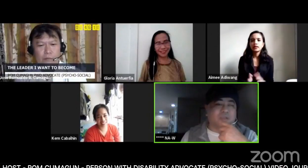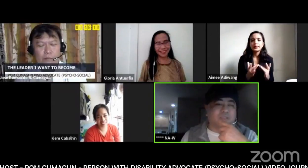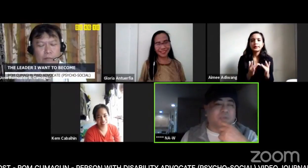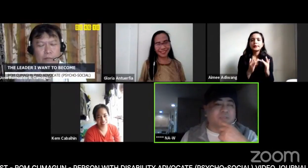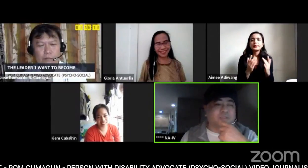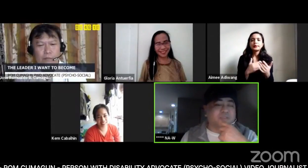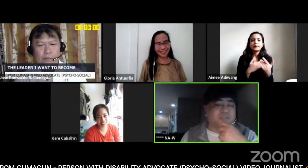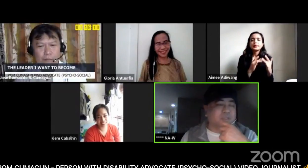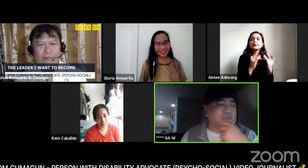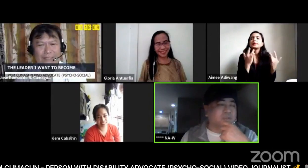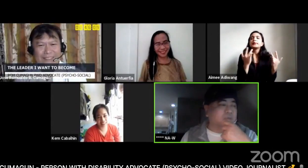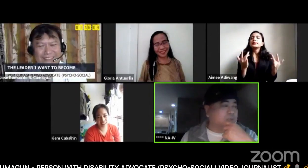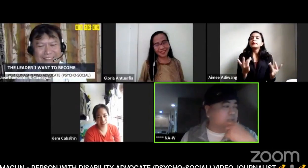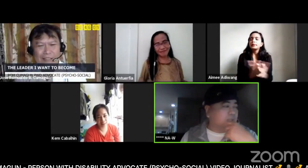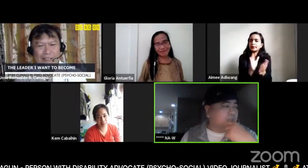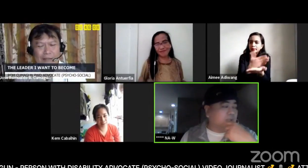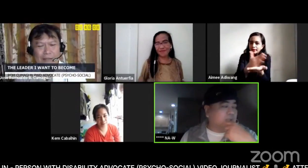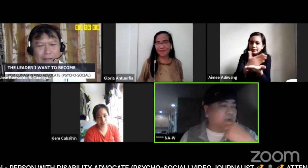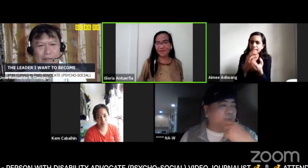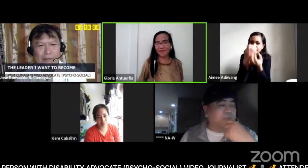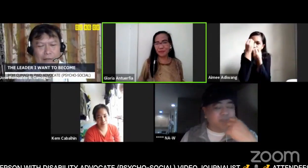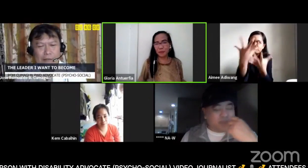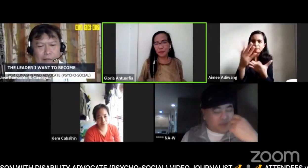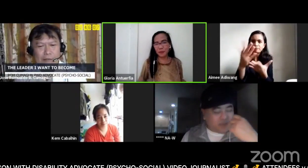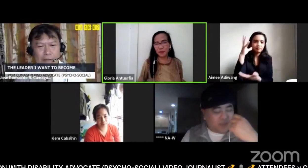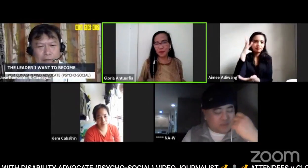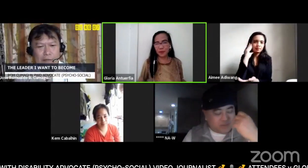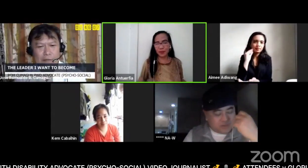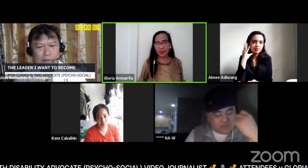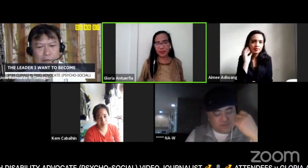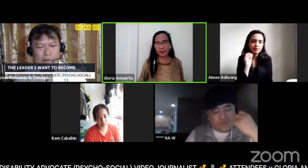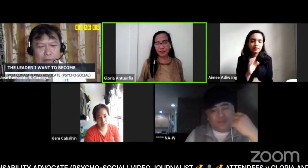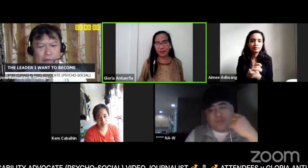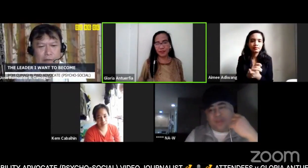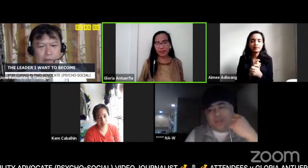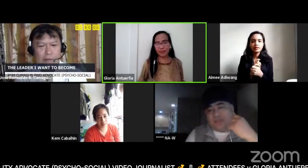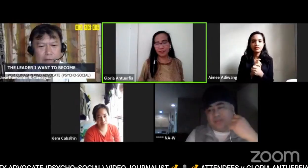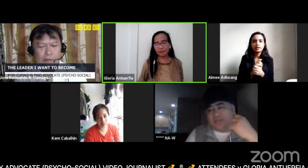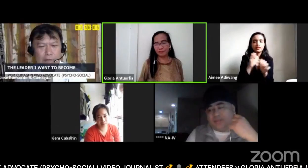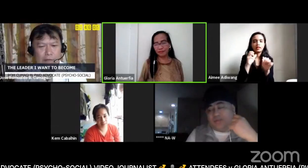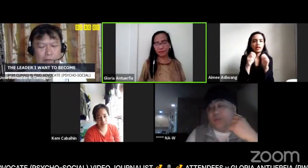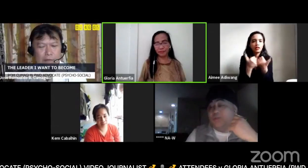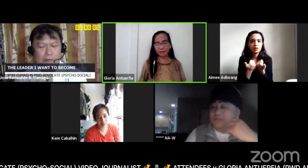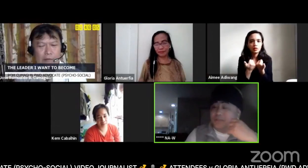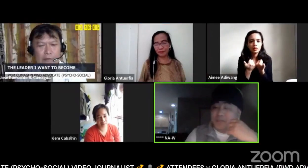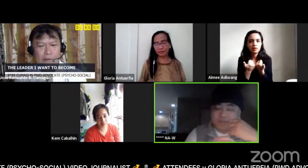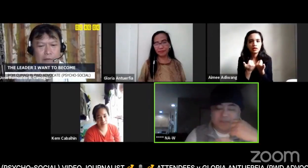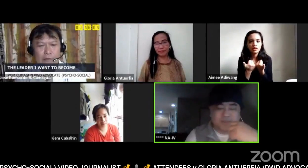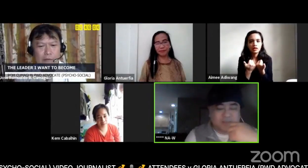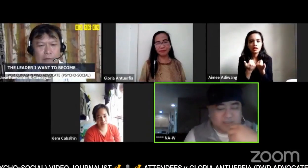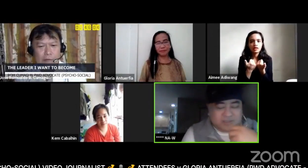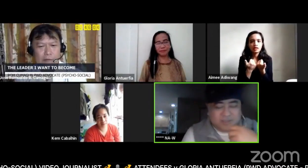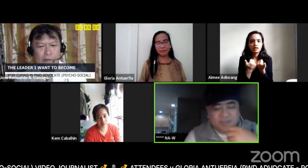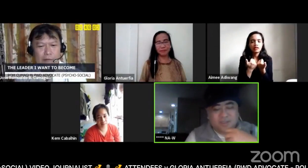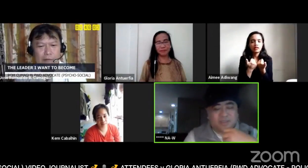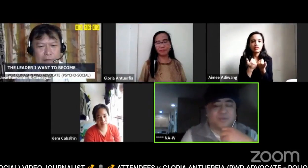sharing of your experiences and your quest to be, or in your